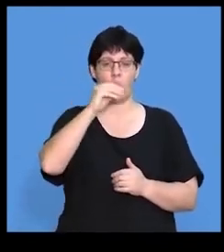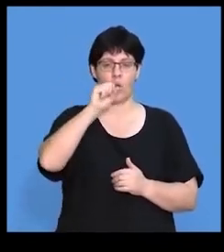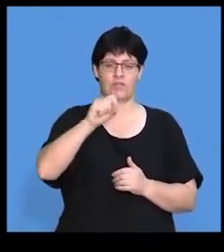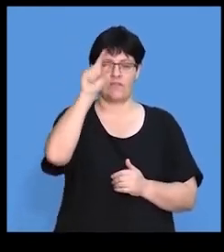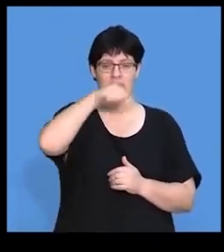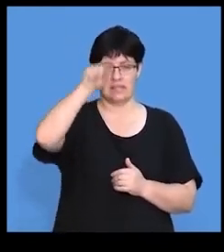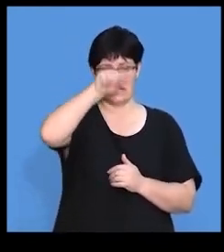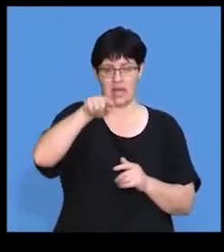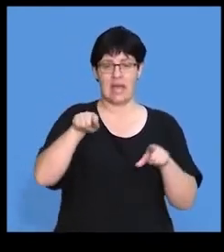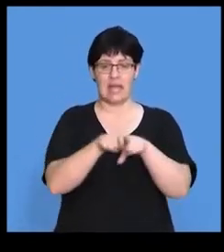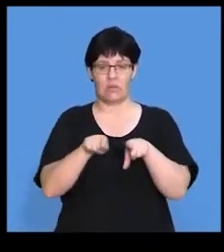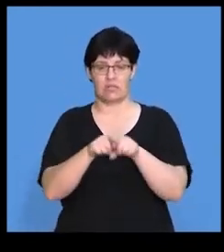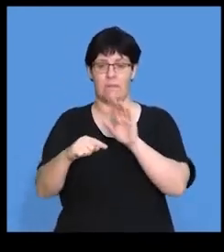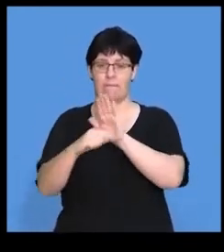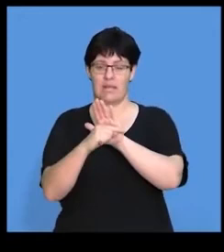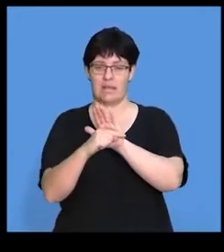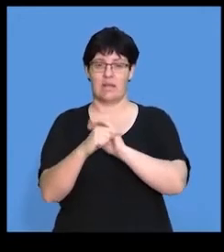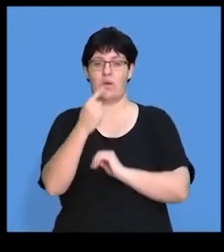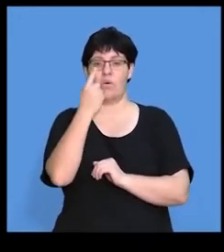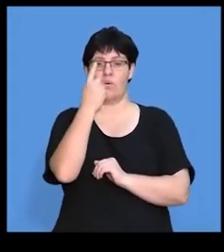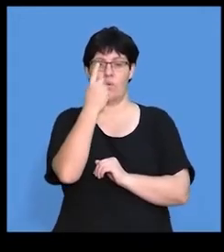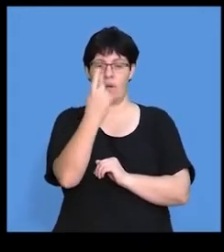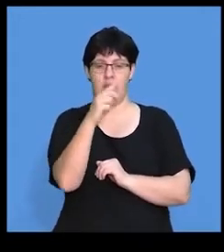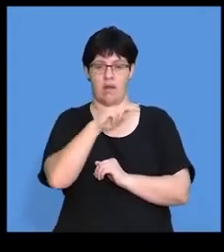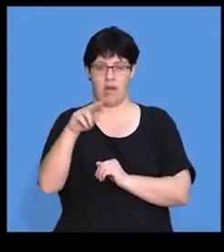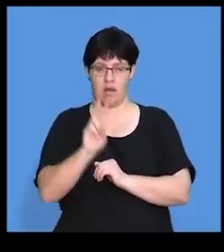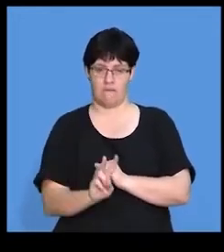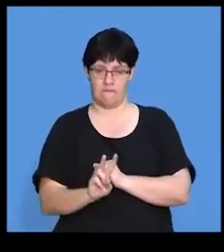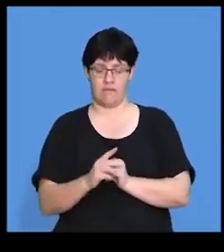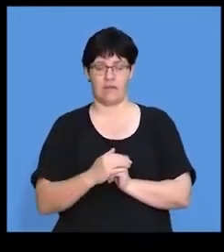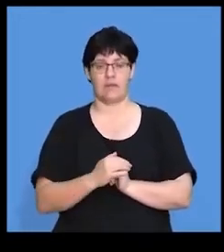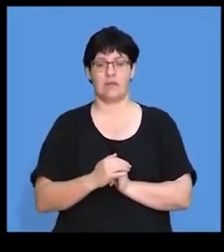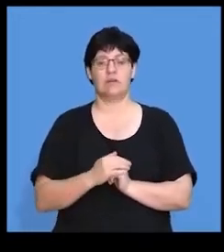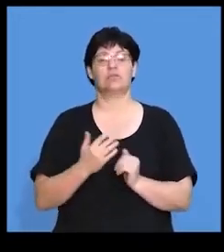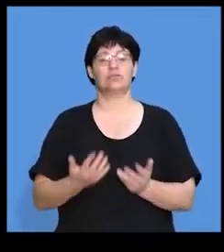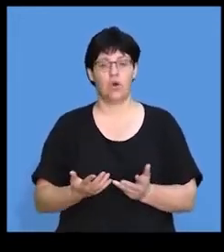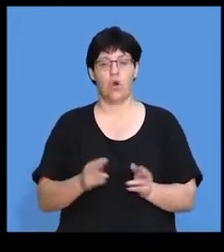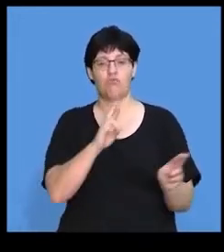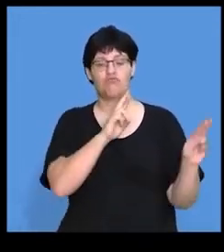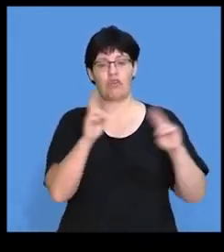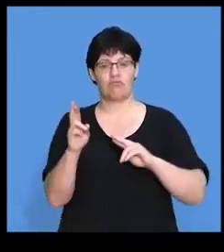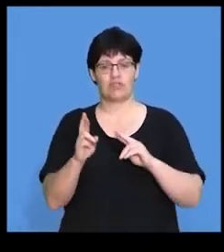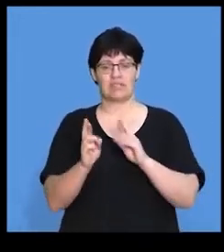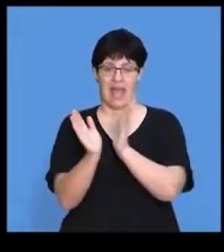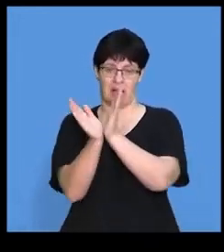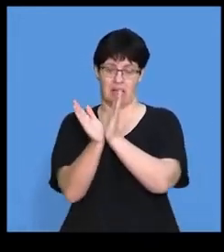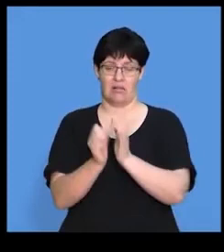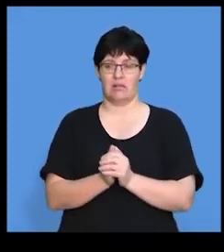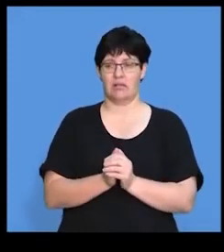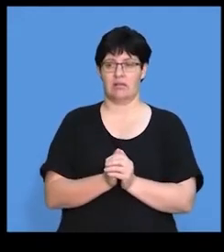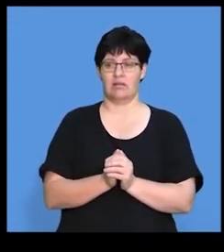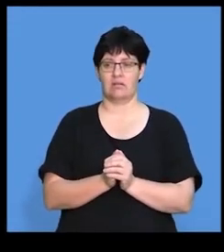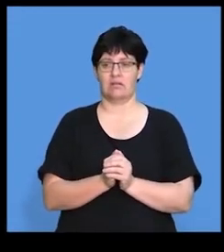that cos of theta is equal to -1/2. So I'm going to get my reference